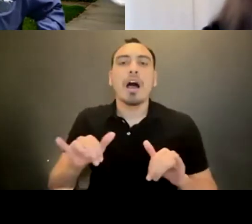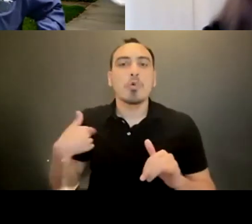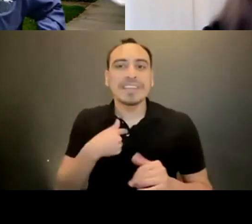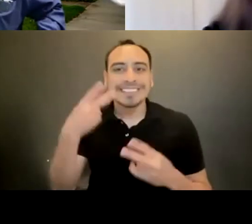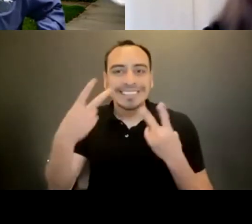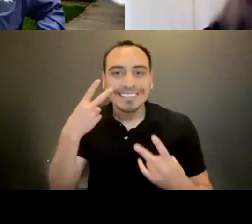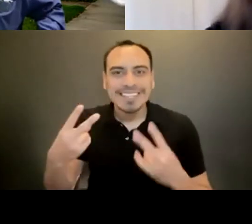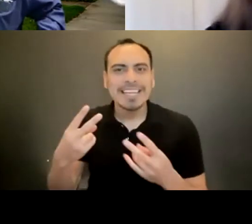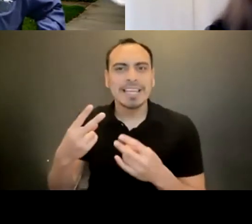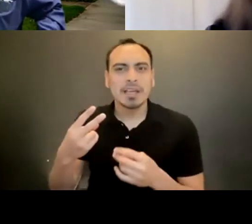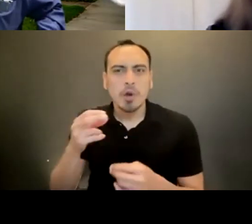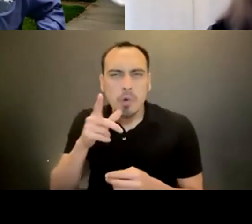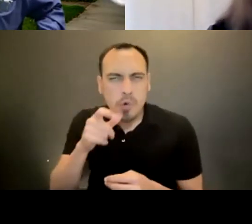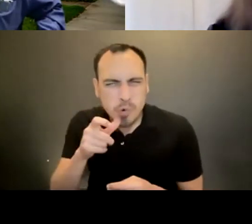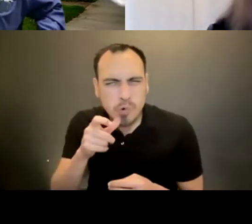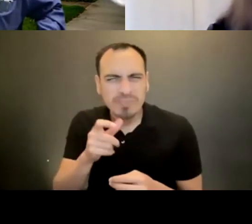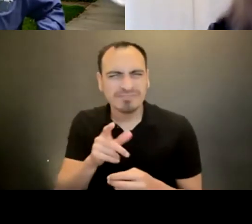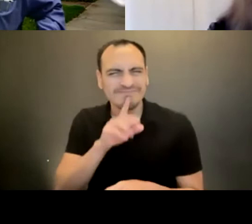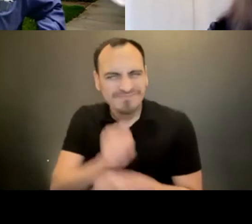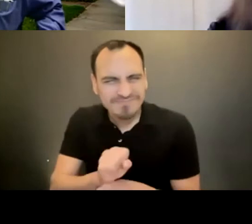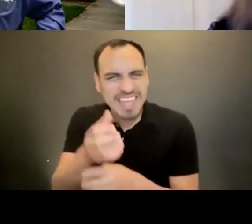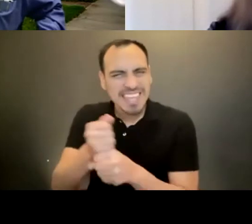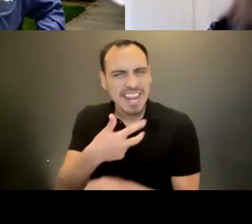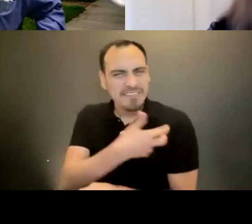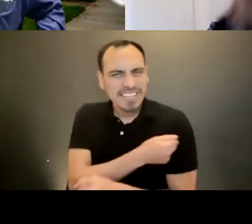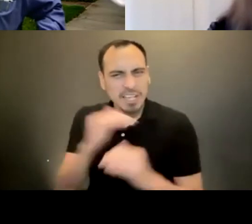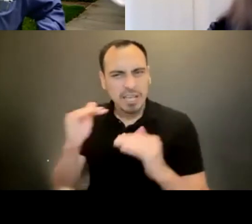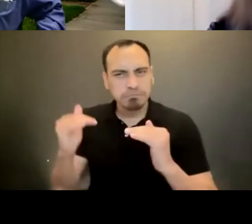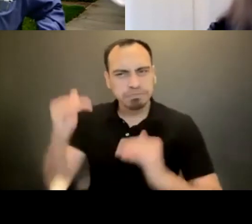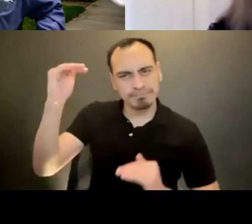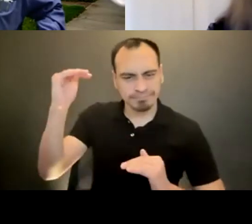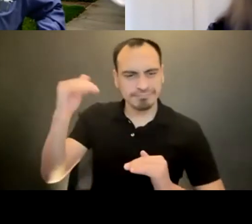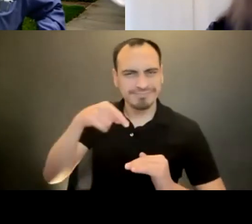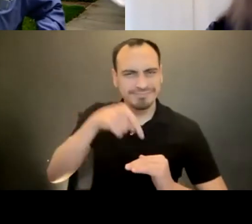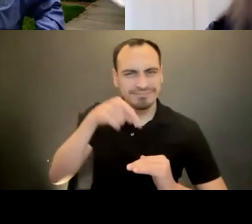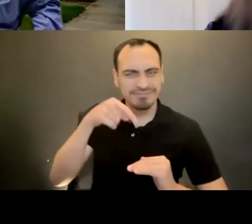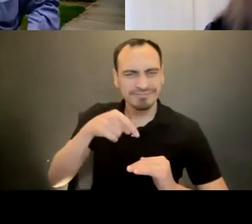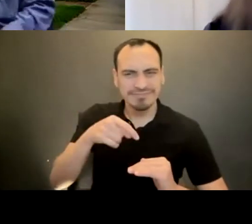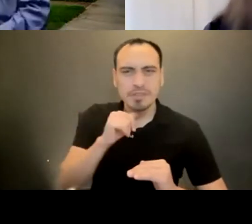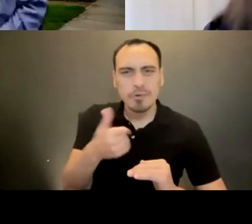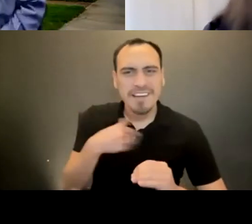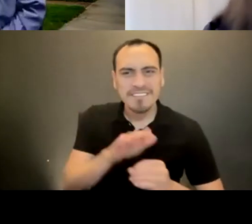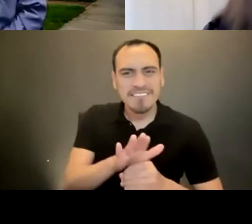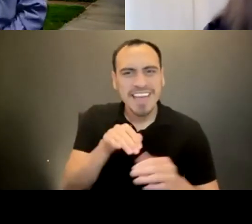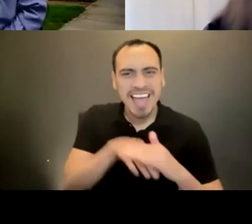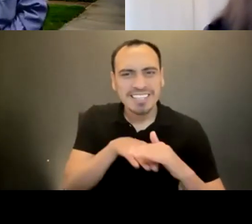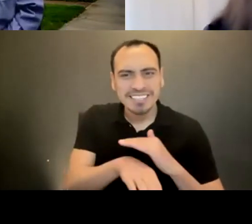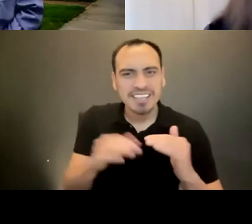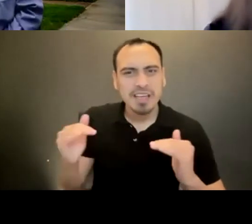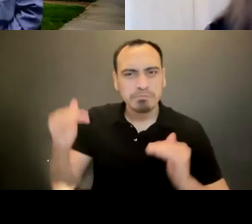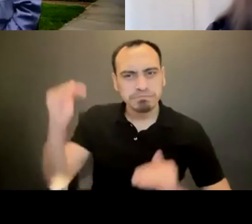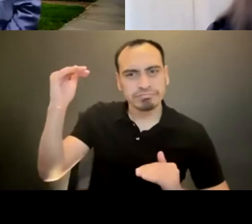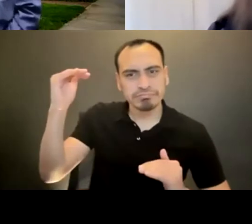the community, with some communities not having enough access. So they've changed it around now.